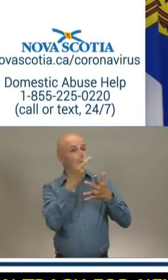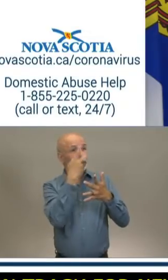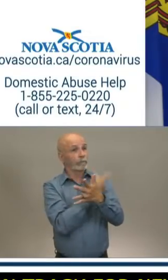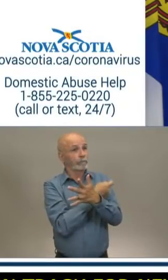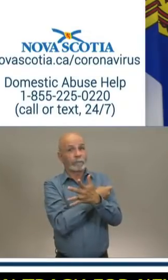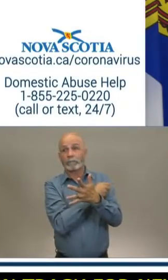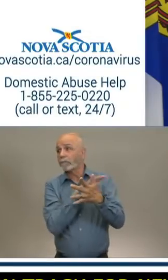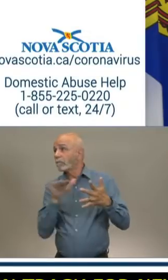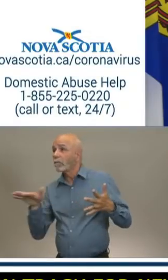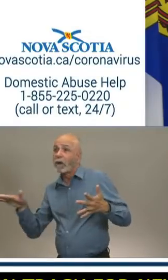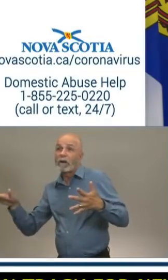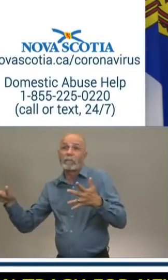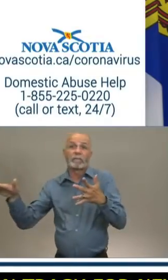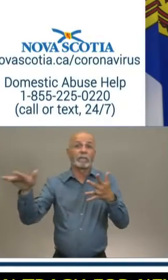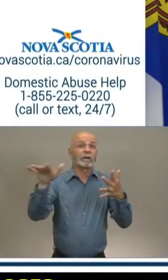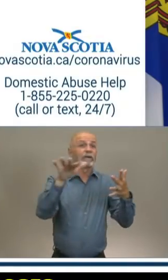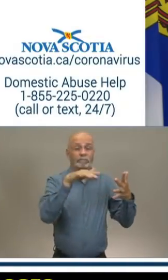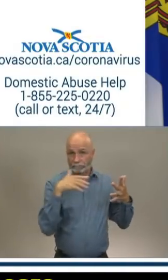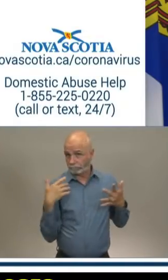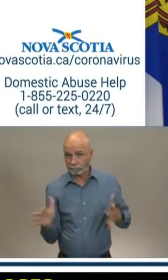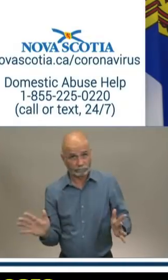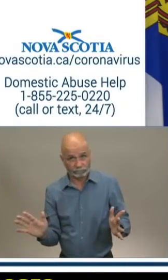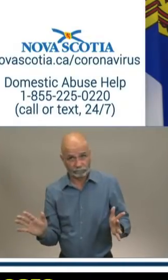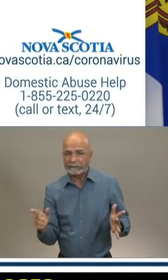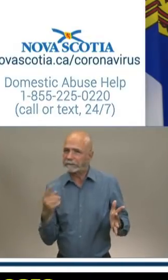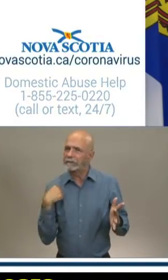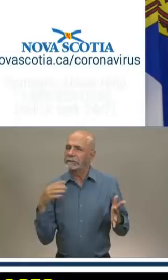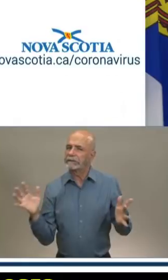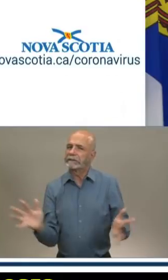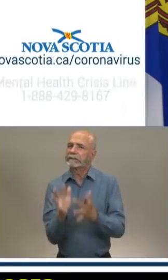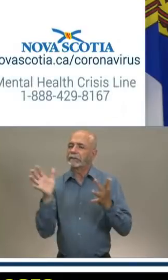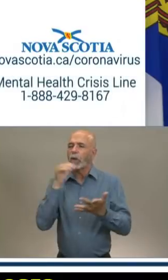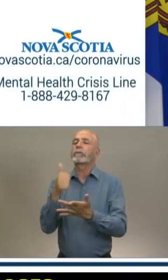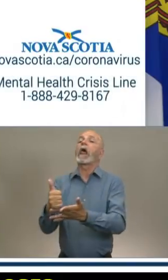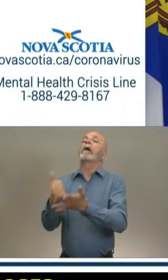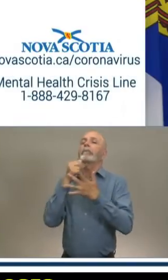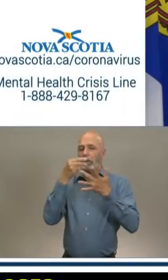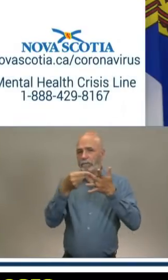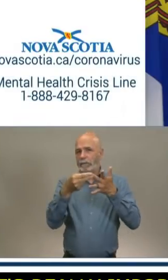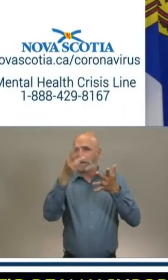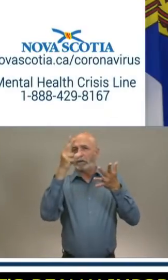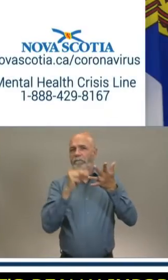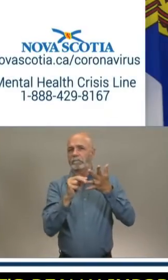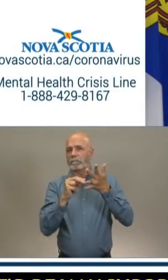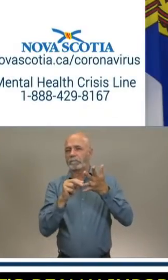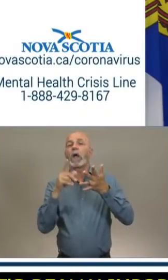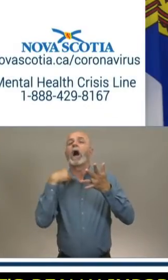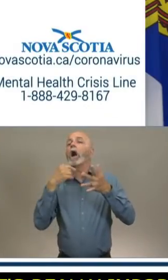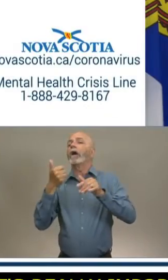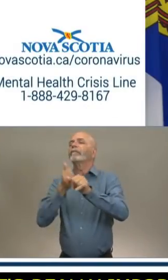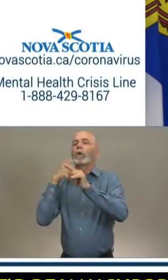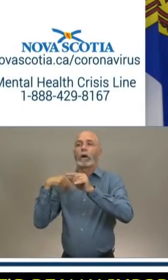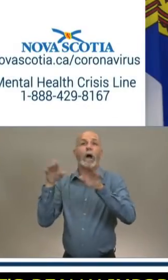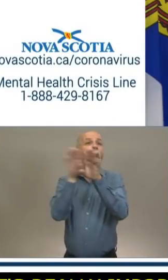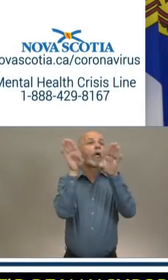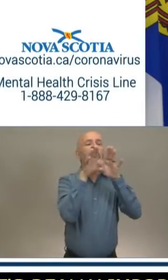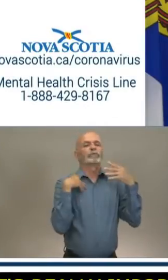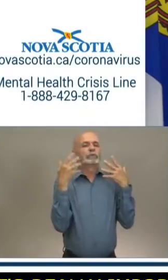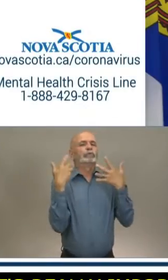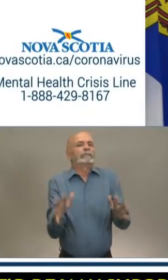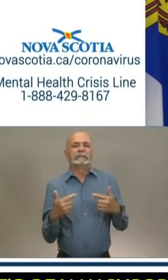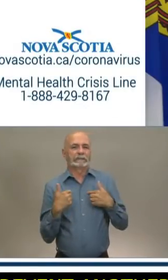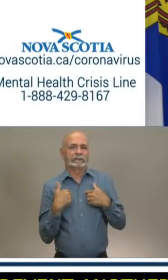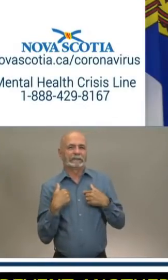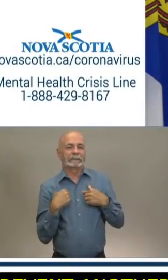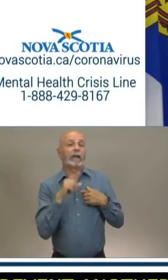out and get their second dose. Those are mitigating factors to prevent another shutdown and continue to get tested. And follow these public